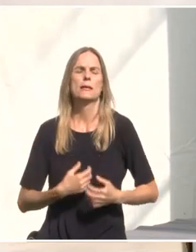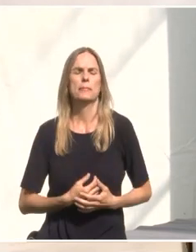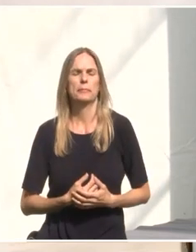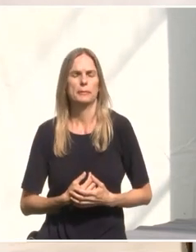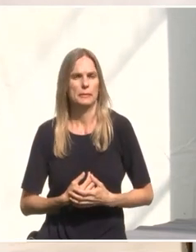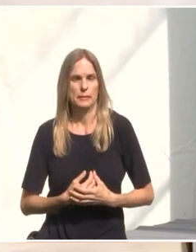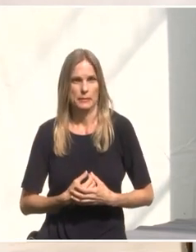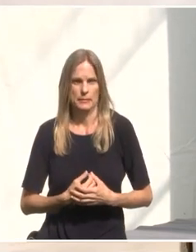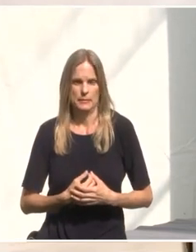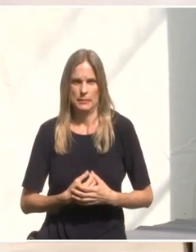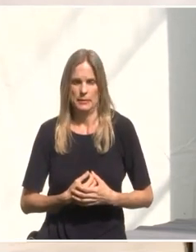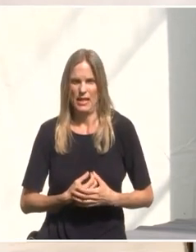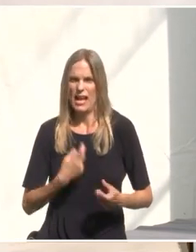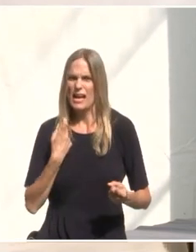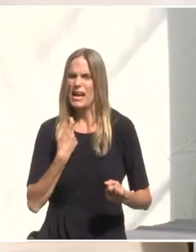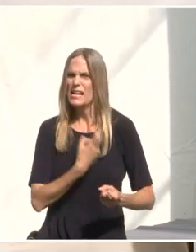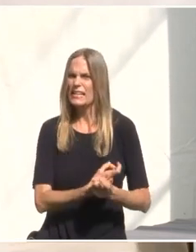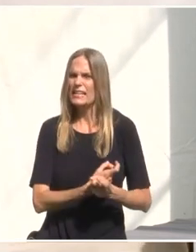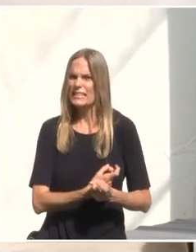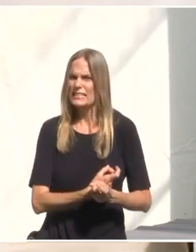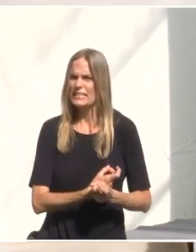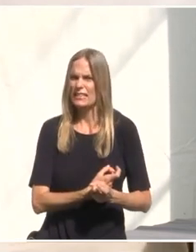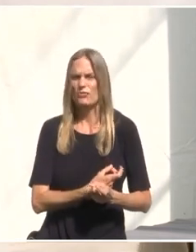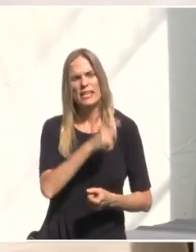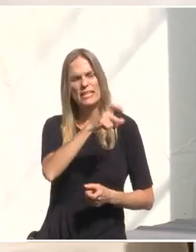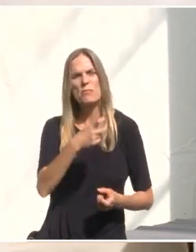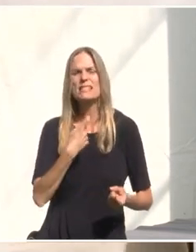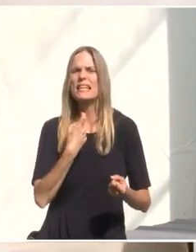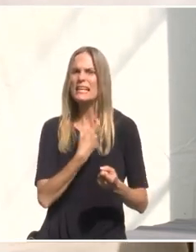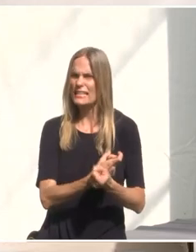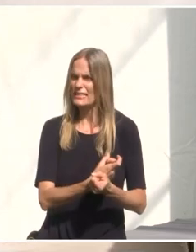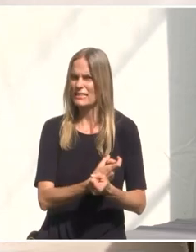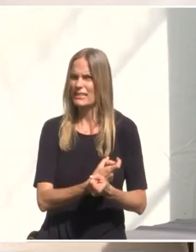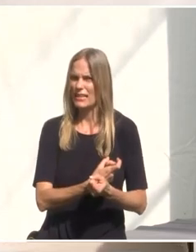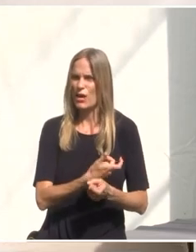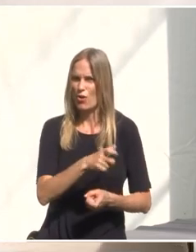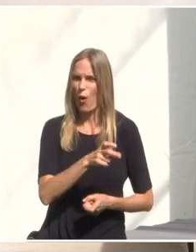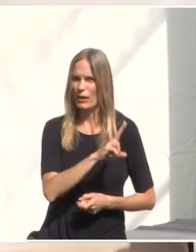factors or the amount of people at risk of having, for instance,